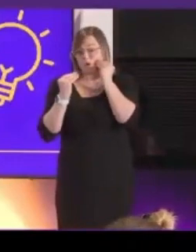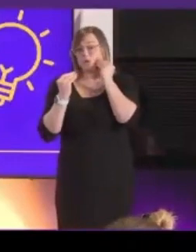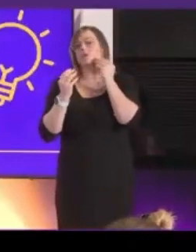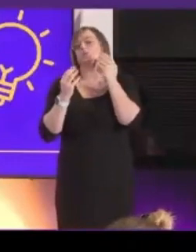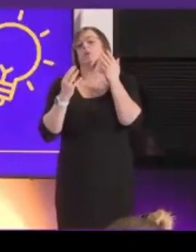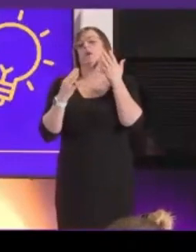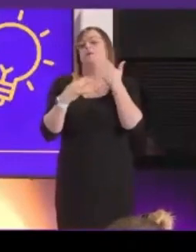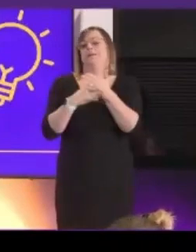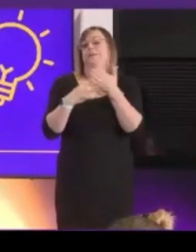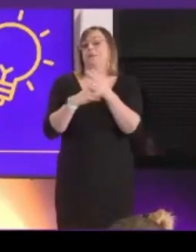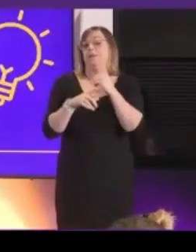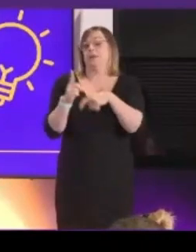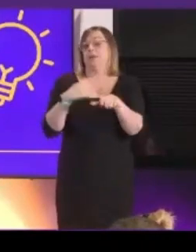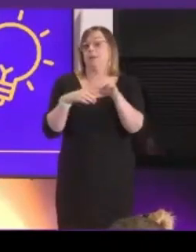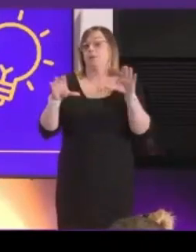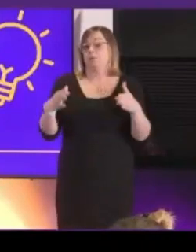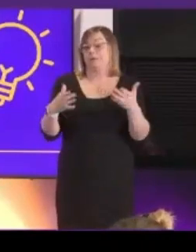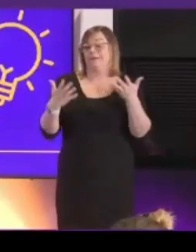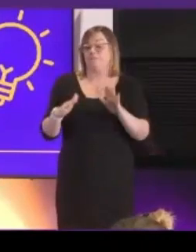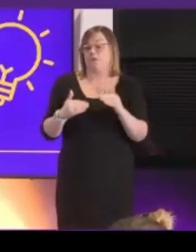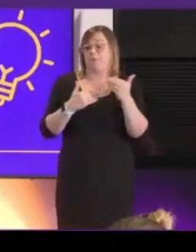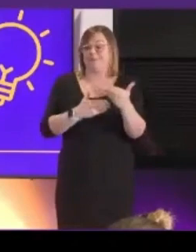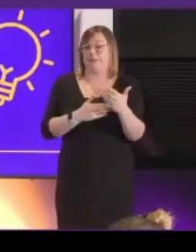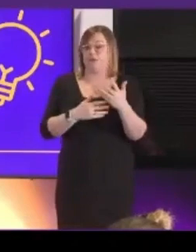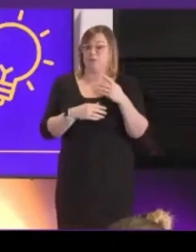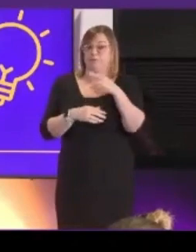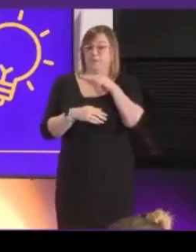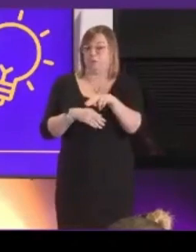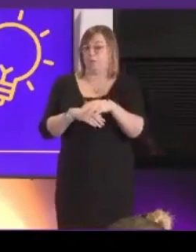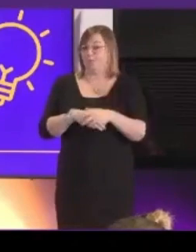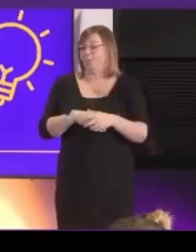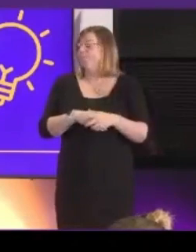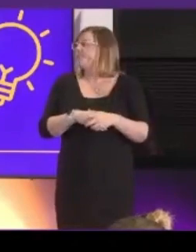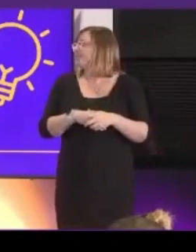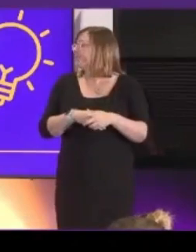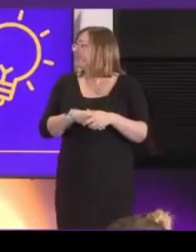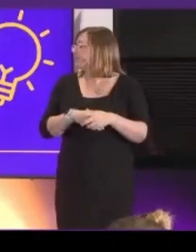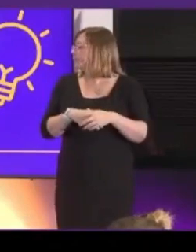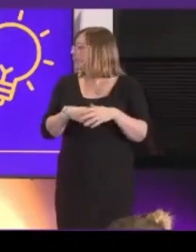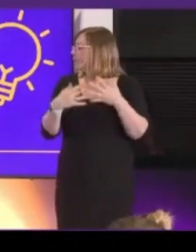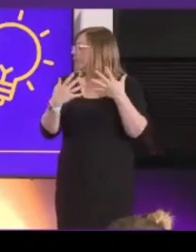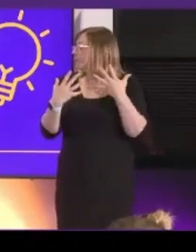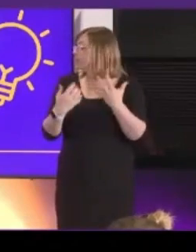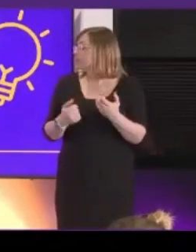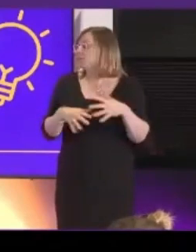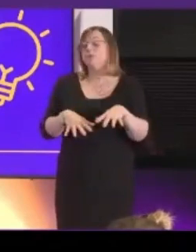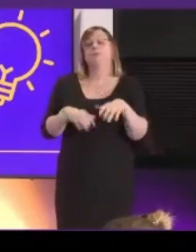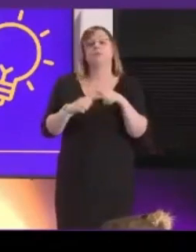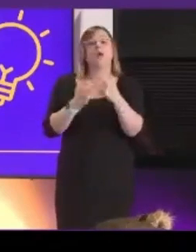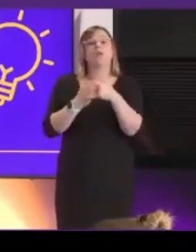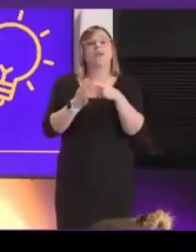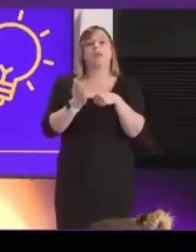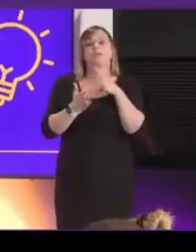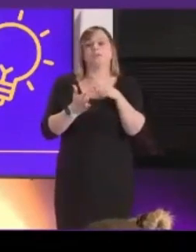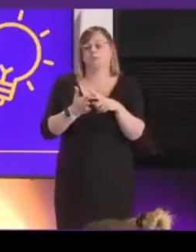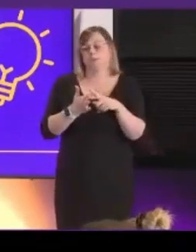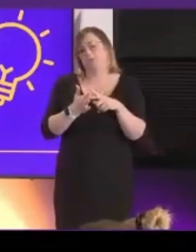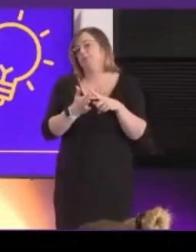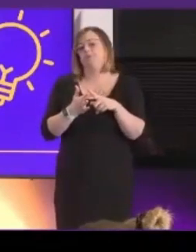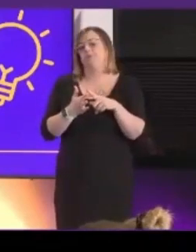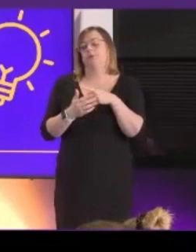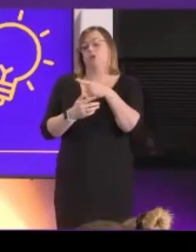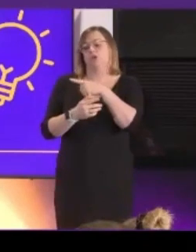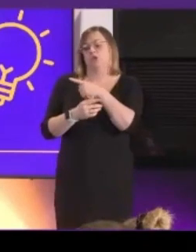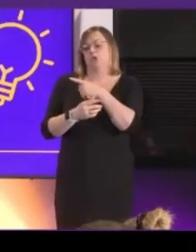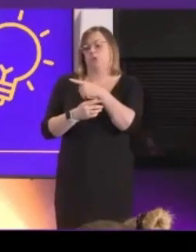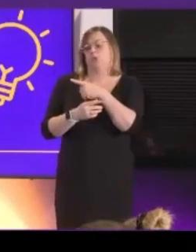accessibility community from that session. So I'm actually going to start with Kate. You were wrapped